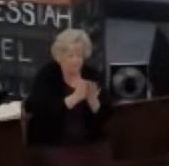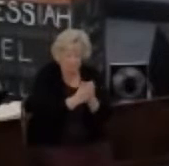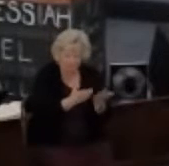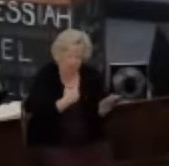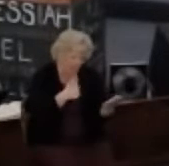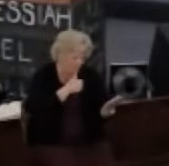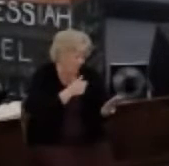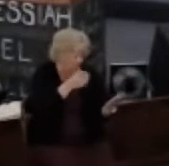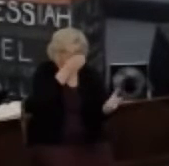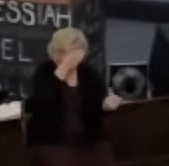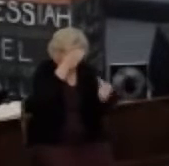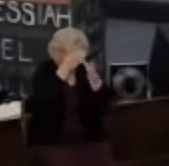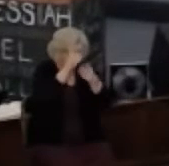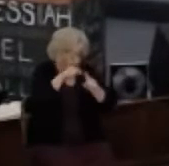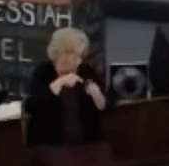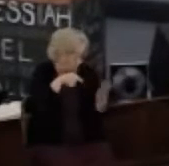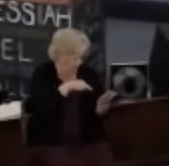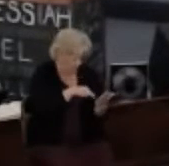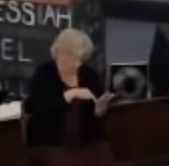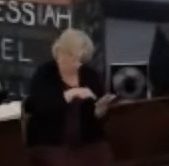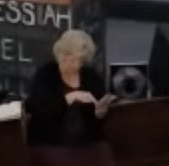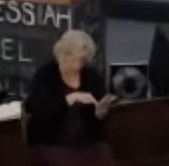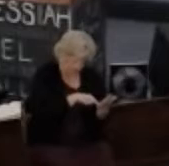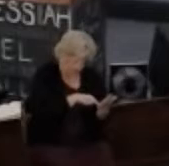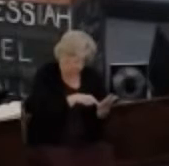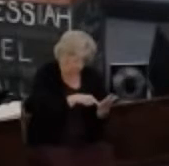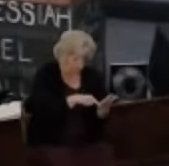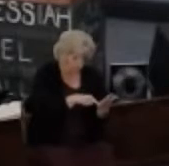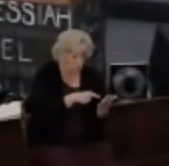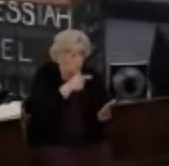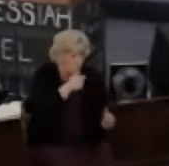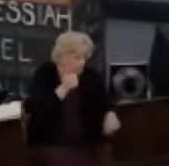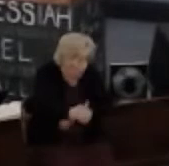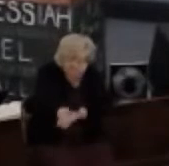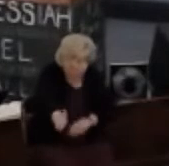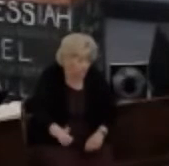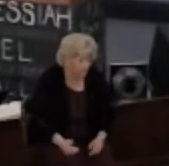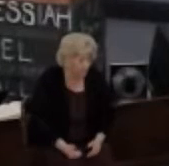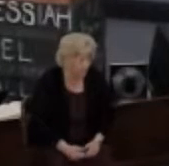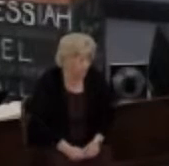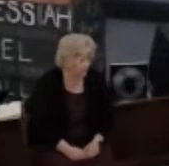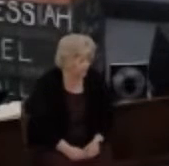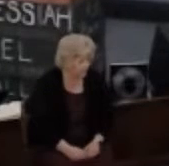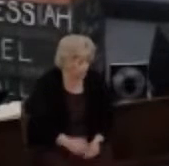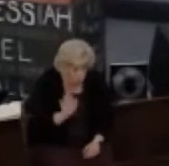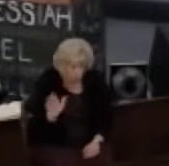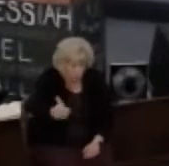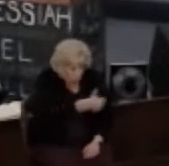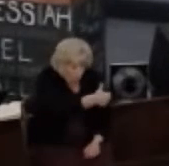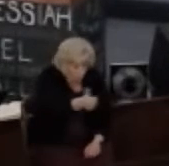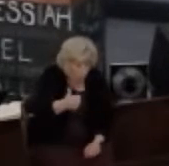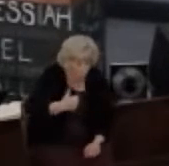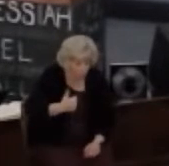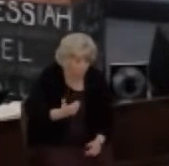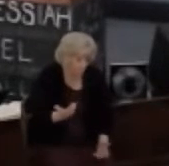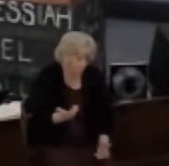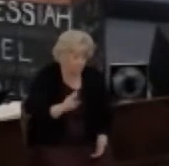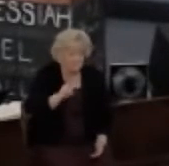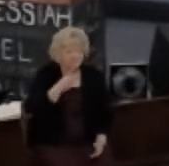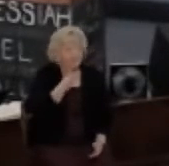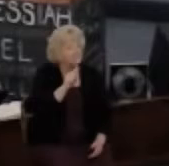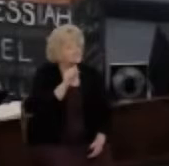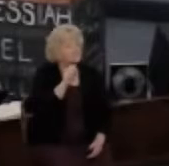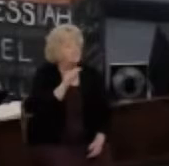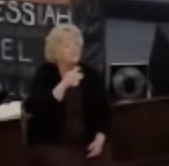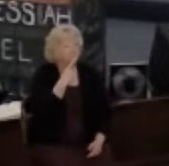really that educated in the Bible. Well, whose fault is that? Huh? I mean, 2 Timothy chapter